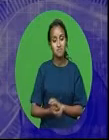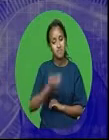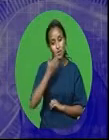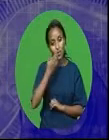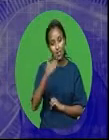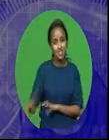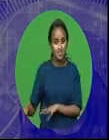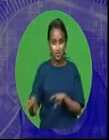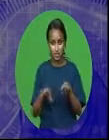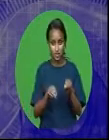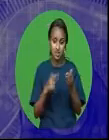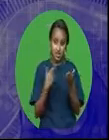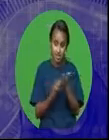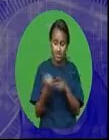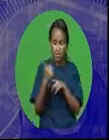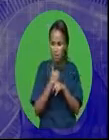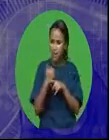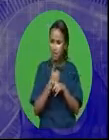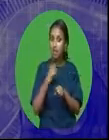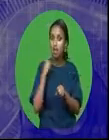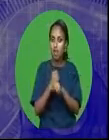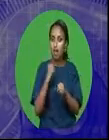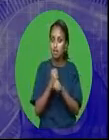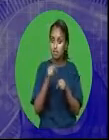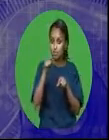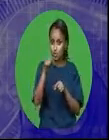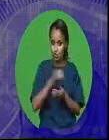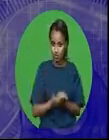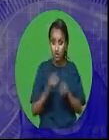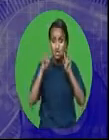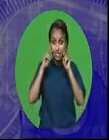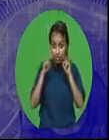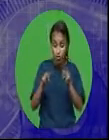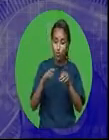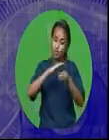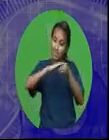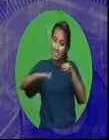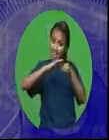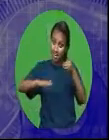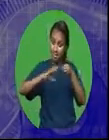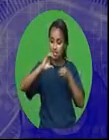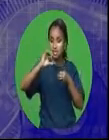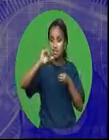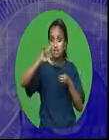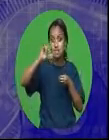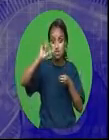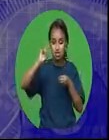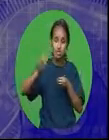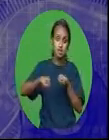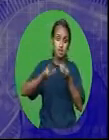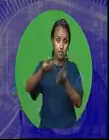Well, students, here is a practical activity for you. The views of a truncated cylinder are given on the